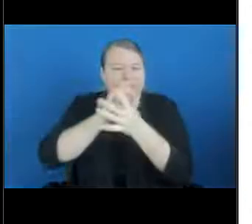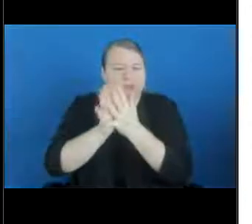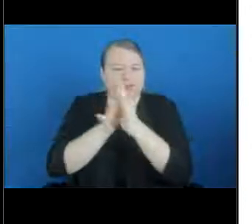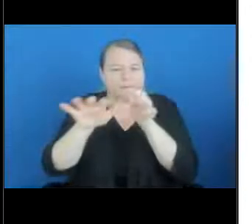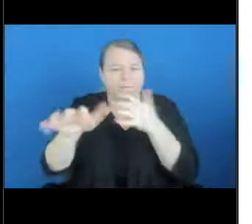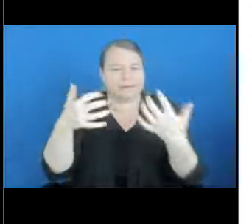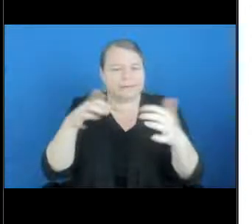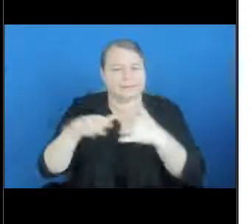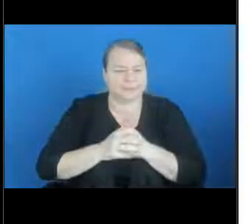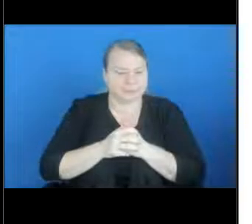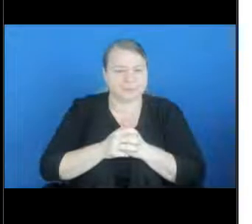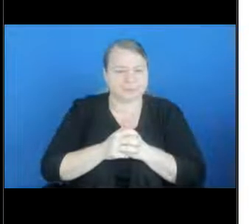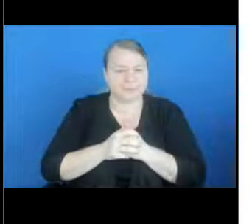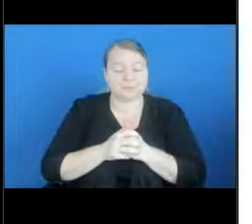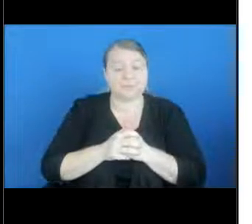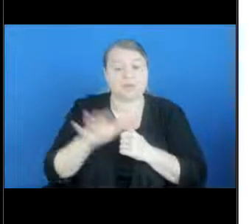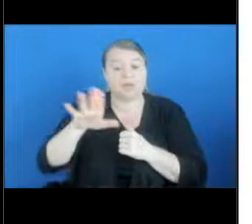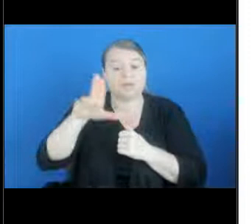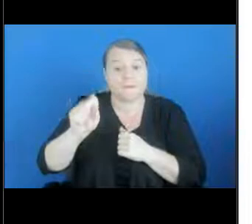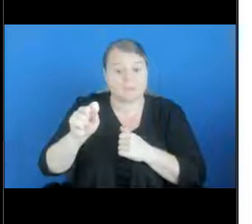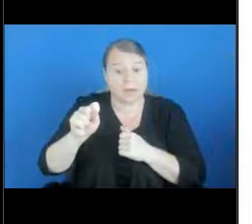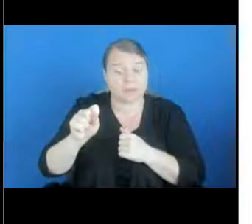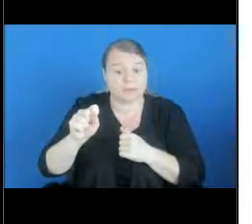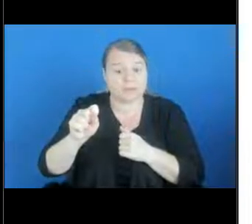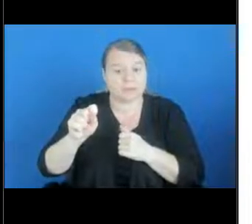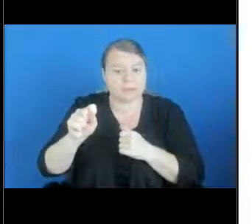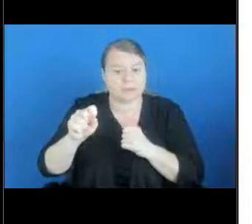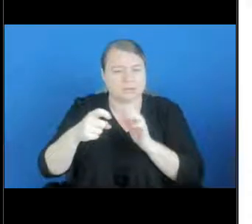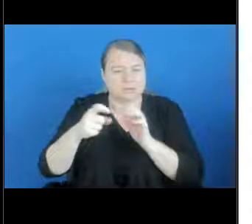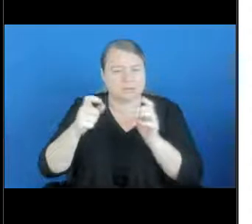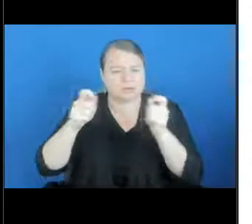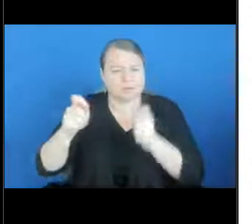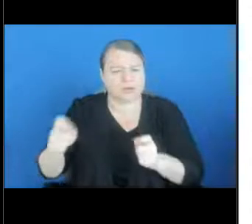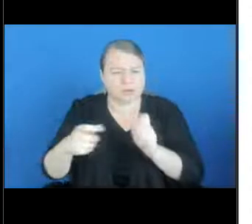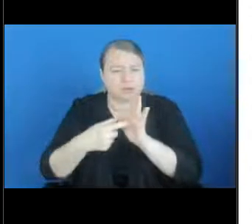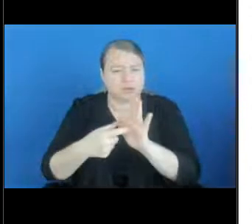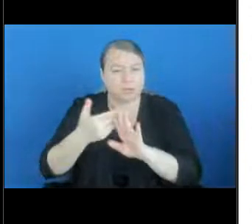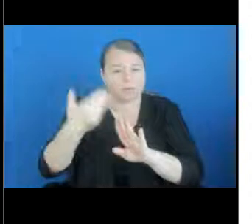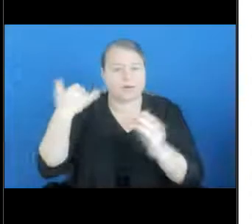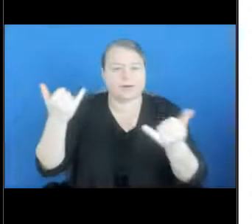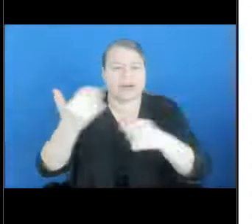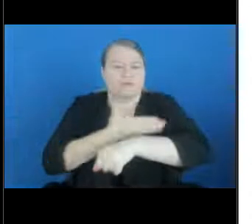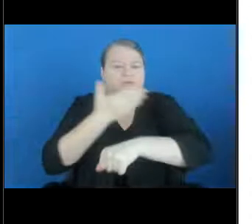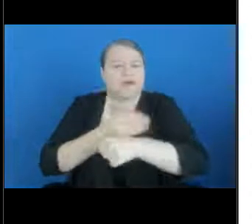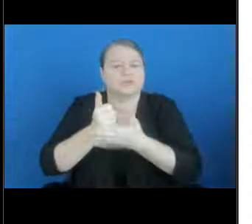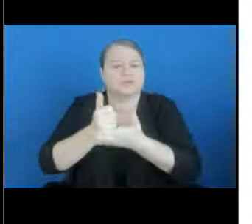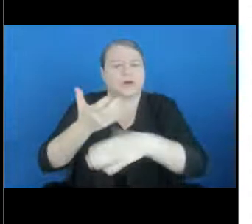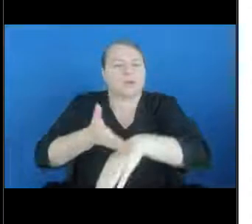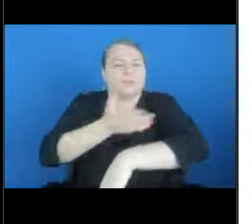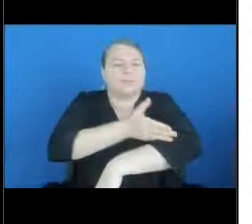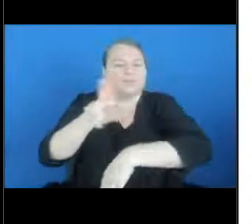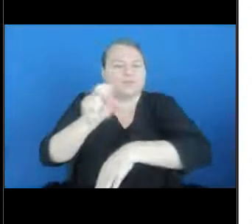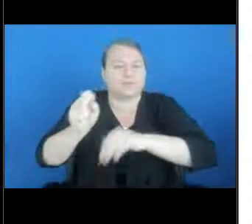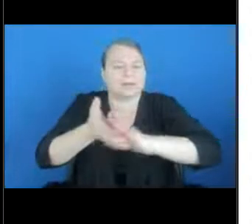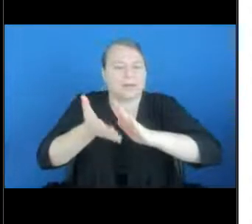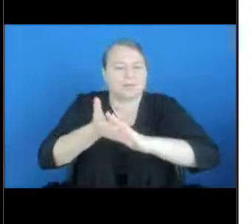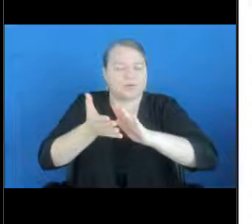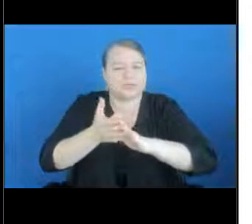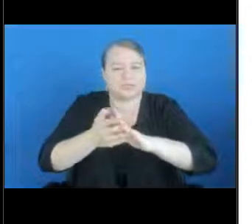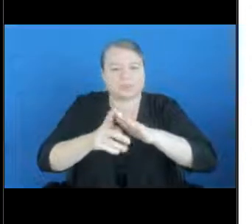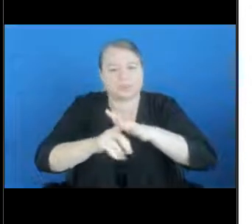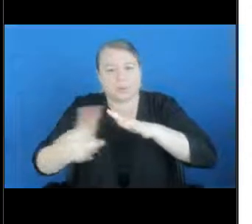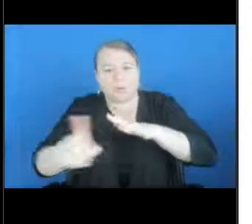The bus layover configuration that was shown in past meetings has been revised to improve bus operations entering and exiting the lot. However, this is